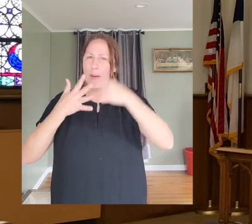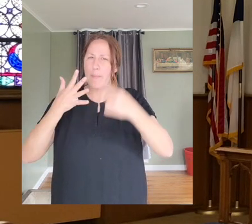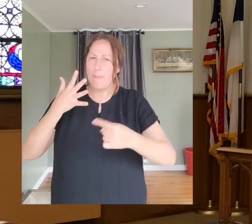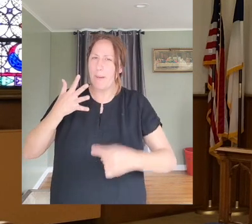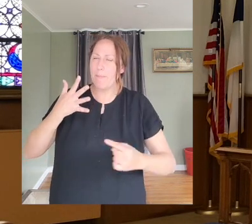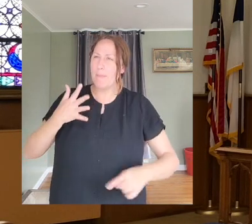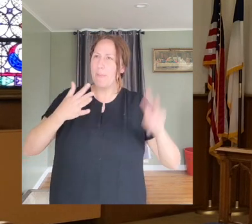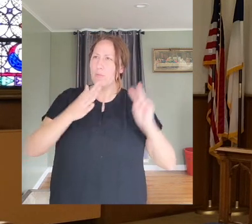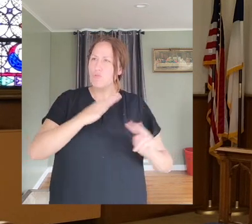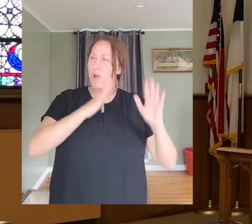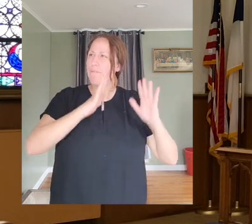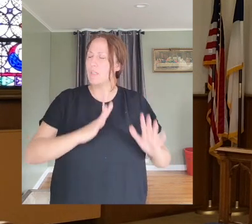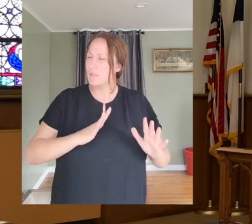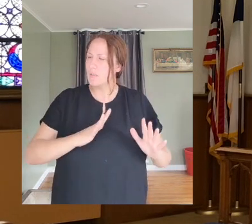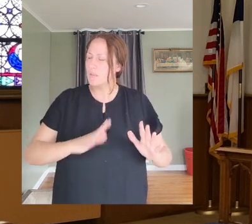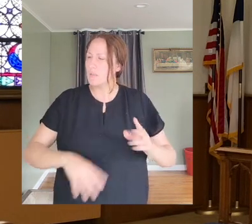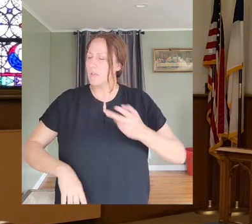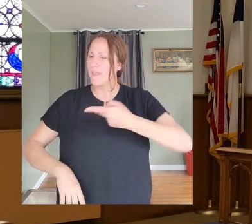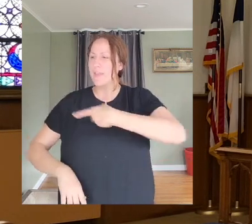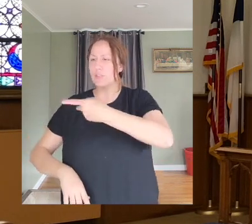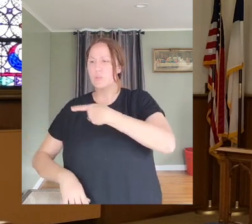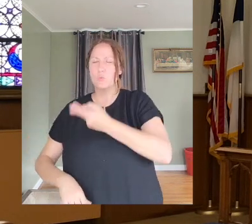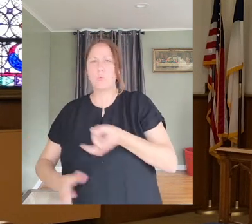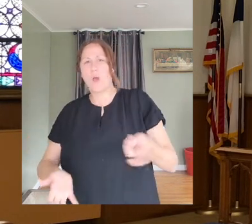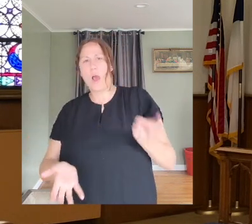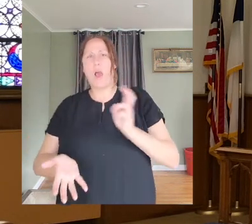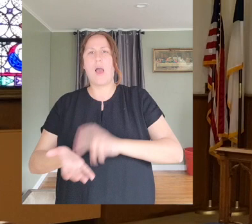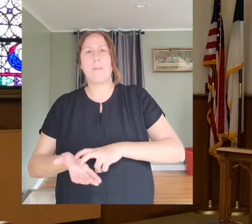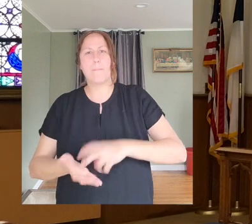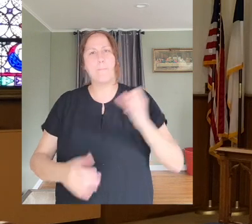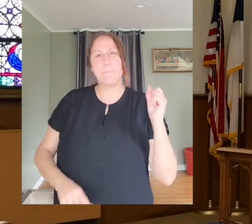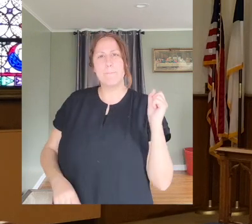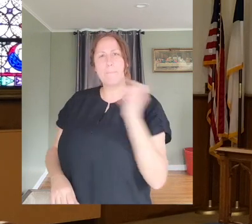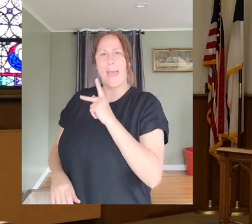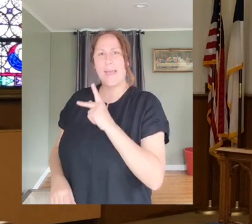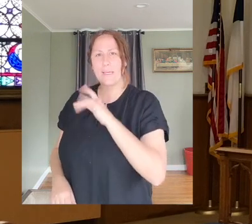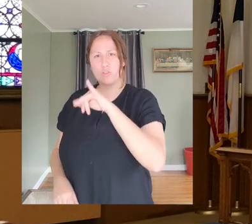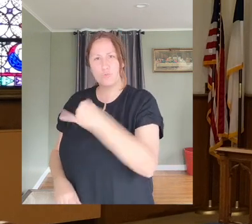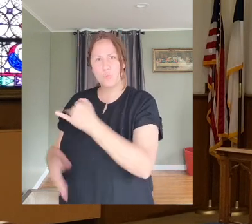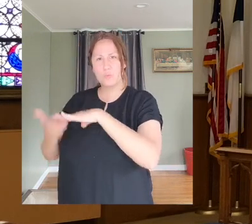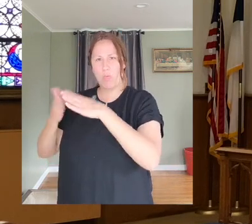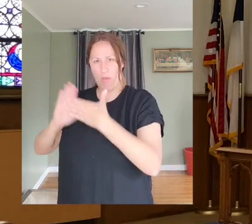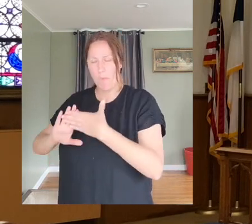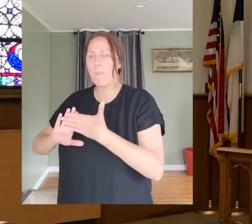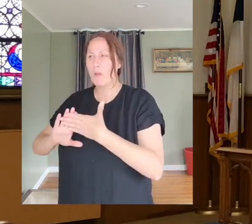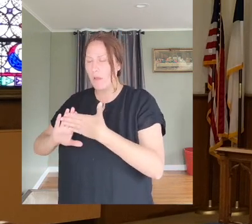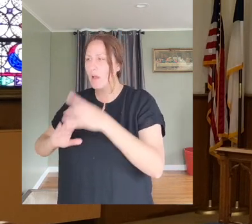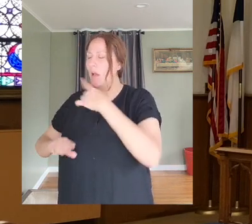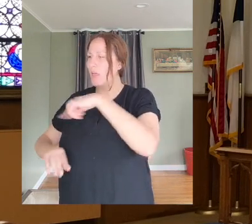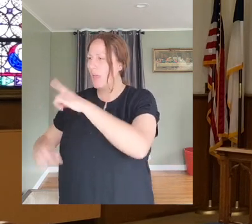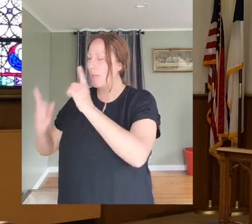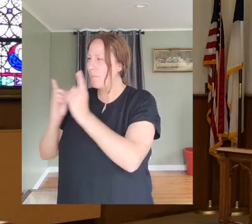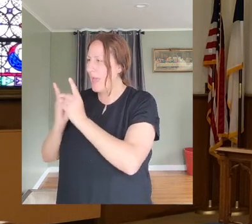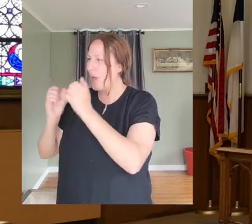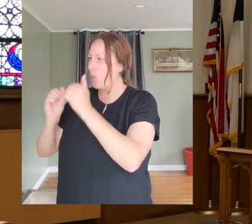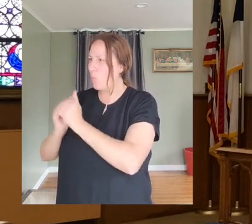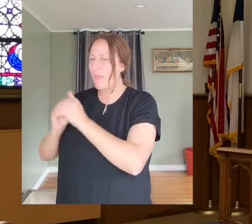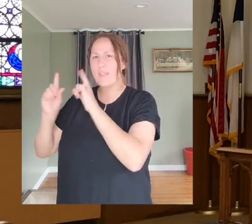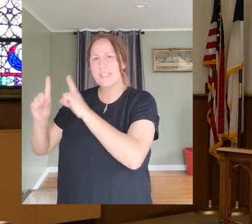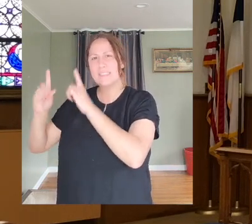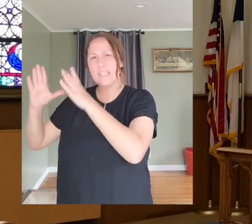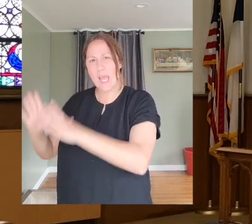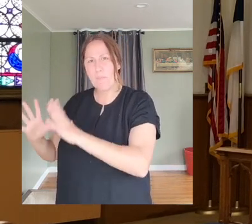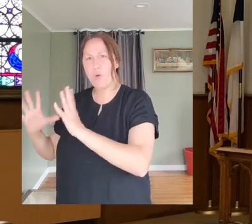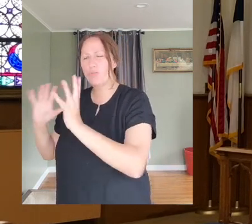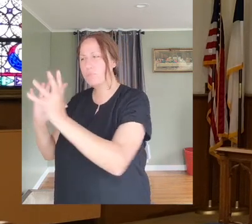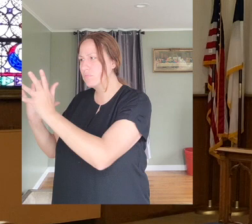And they rose that same hour. They returned to Jerusalem. They found the 11 and those who were with them gathered together, saying, "The